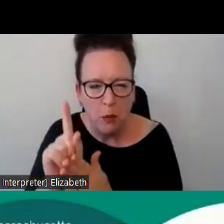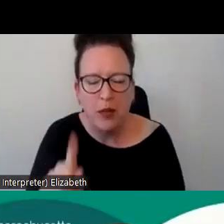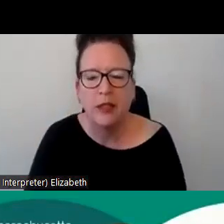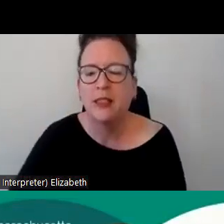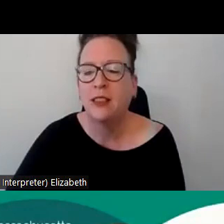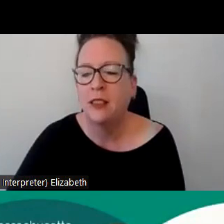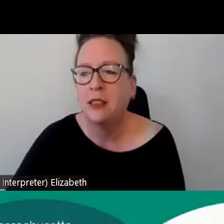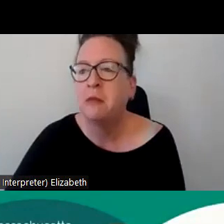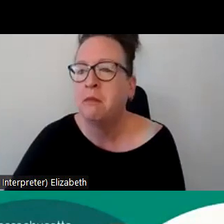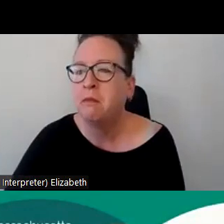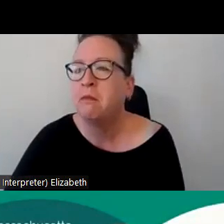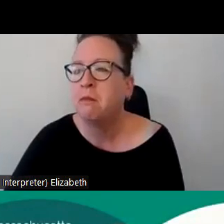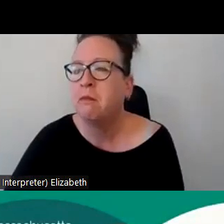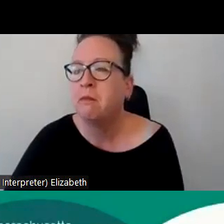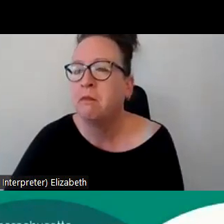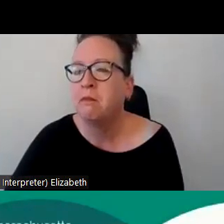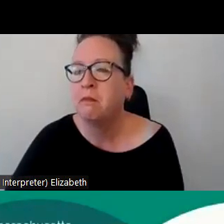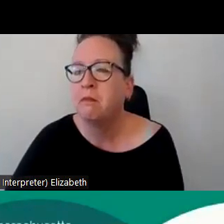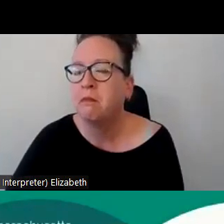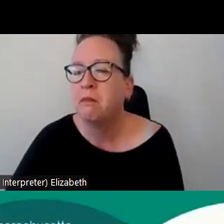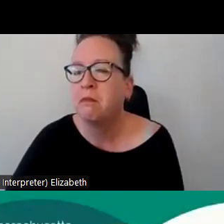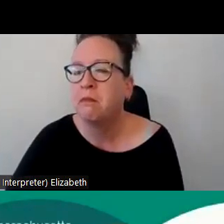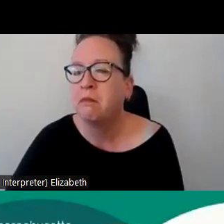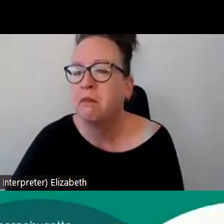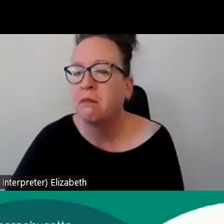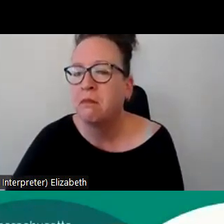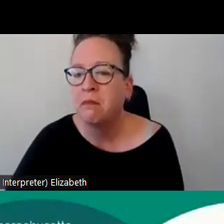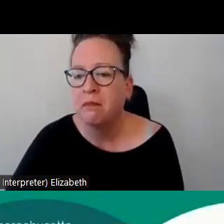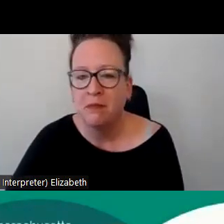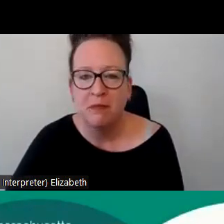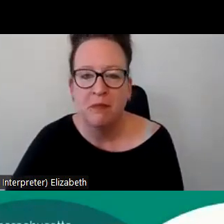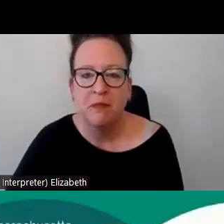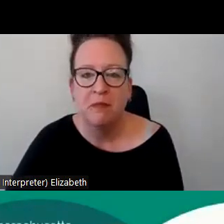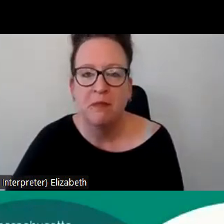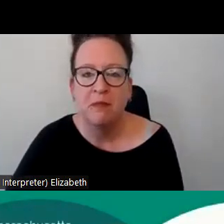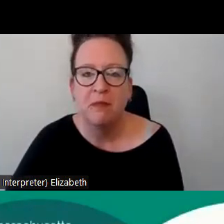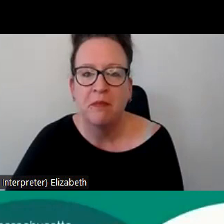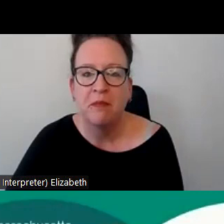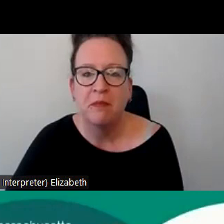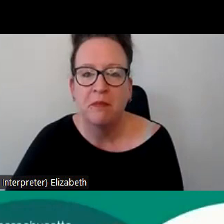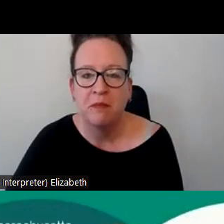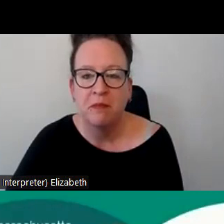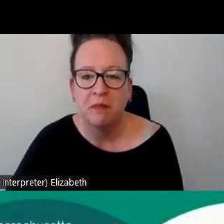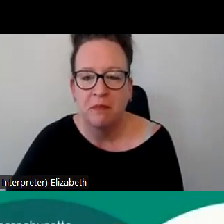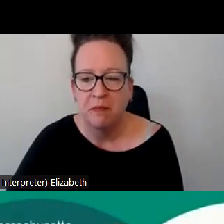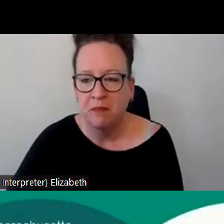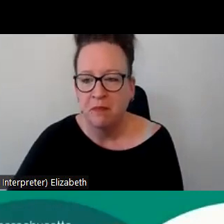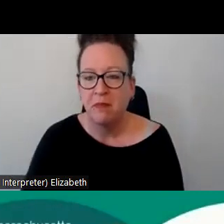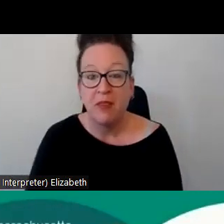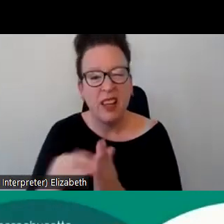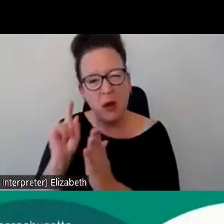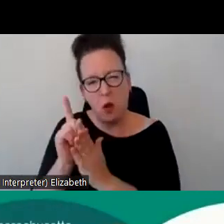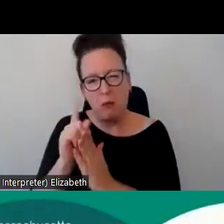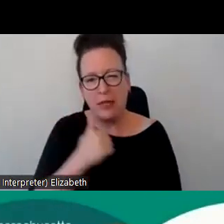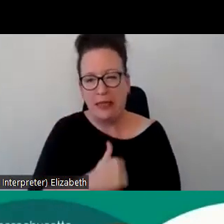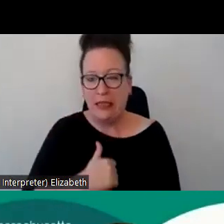make sure that as folks are coming in that we can translate in their language. Give me 1 moment, please. I